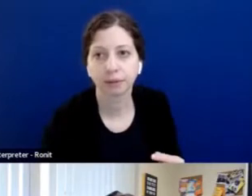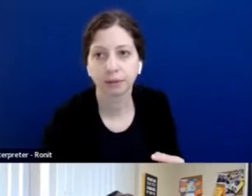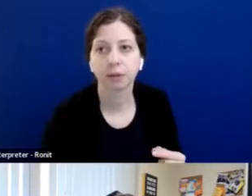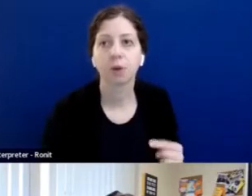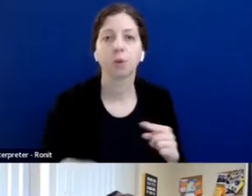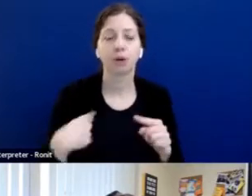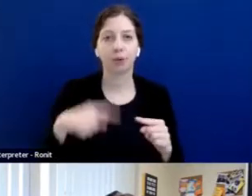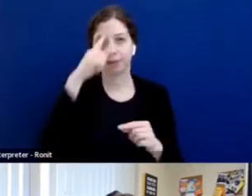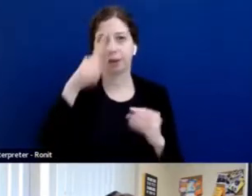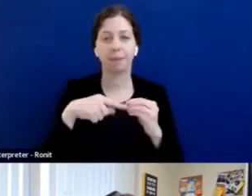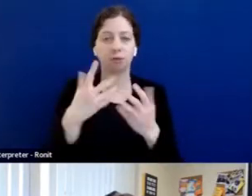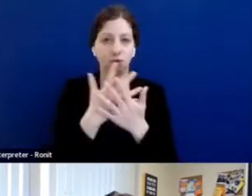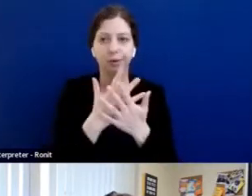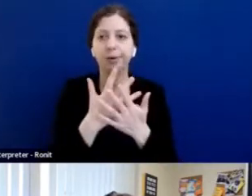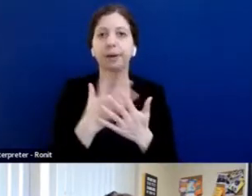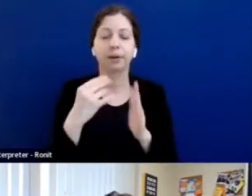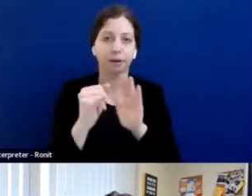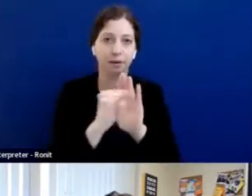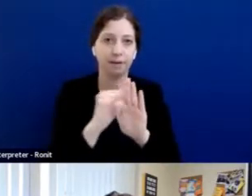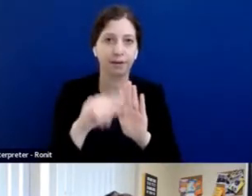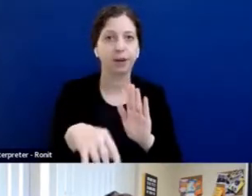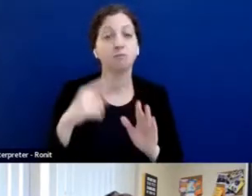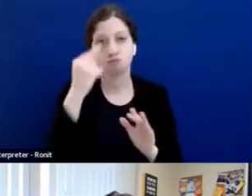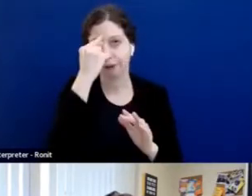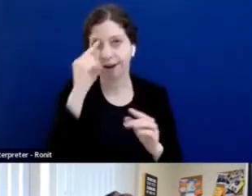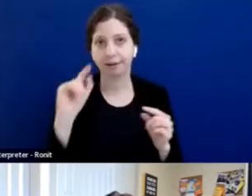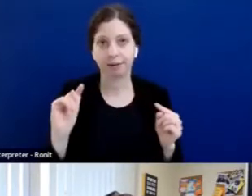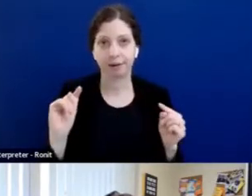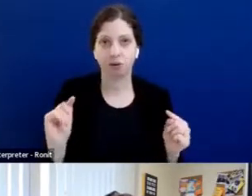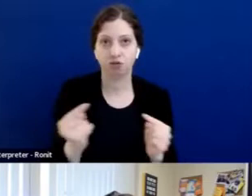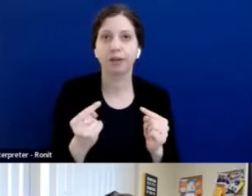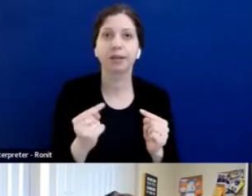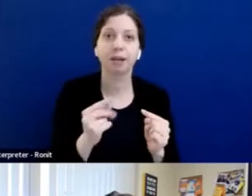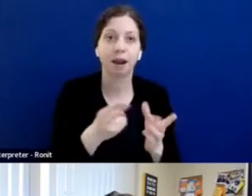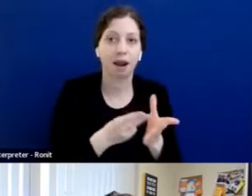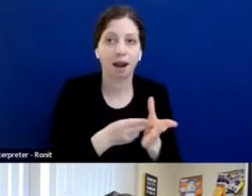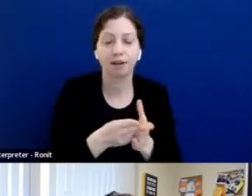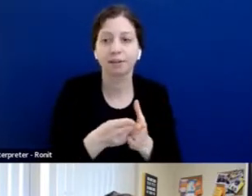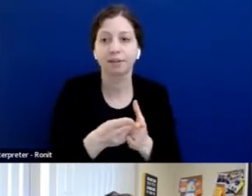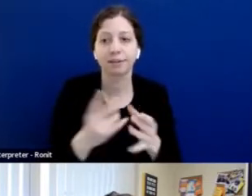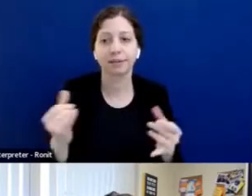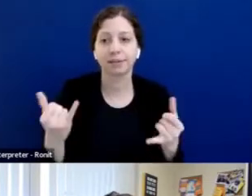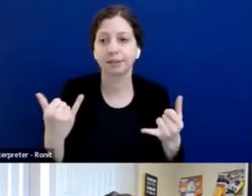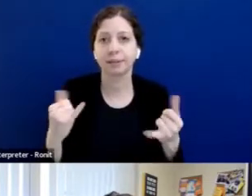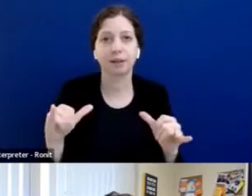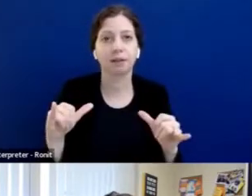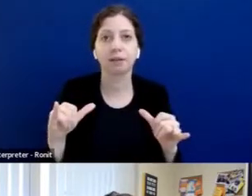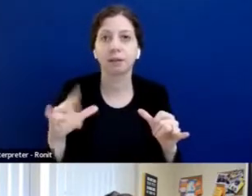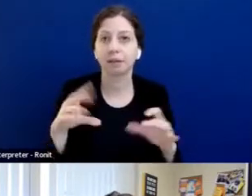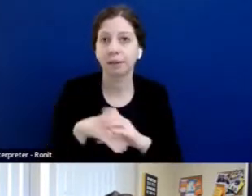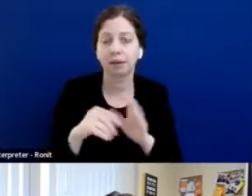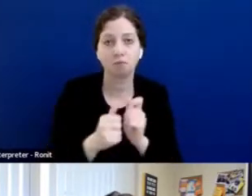and identifying that, I mean, brain injury has really honestly, and still is in most of the